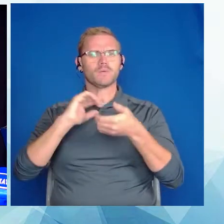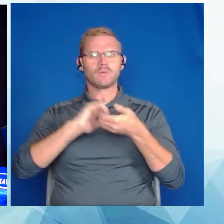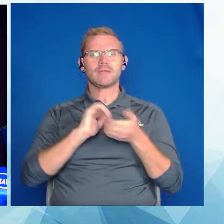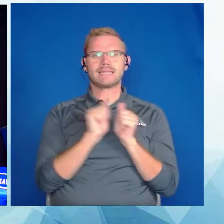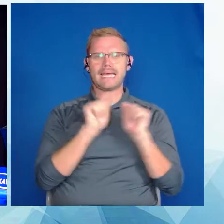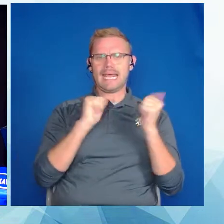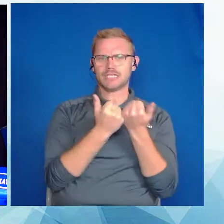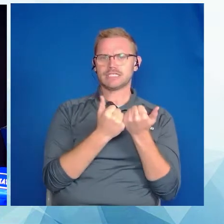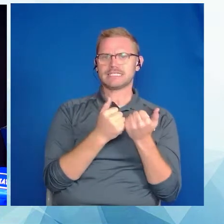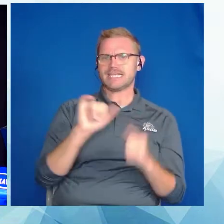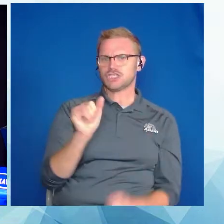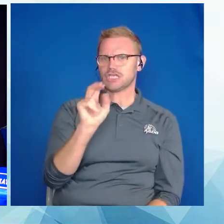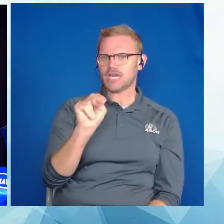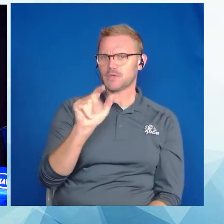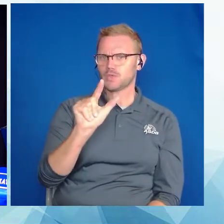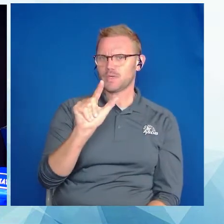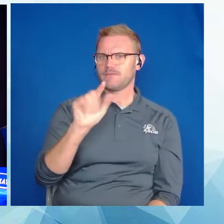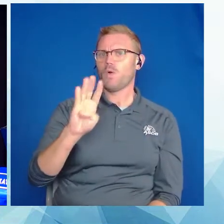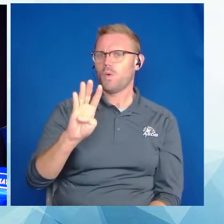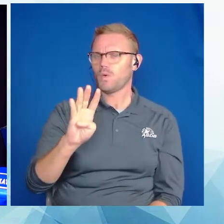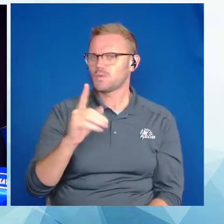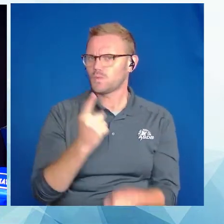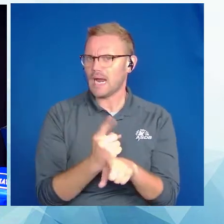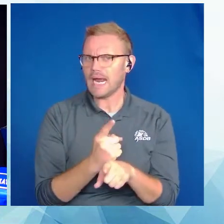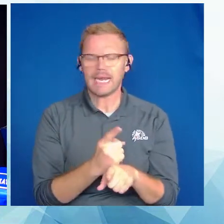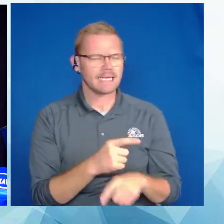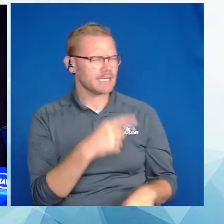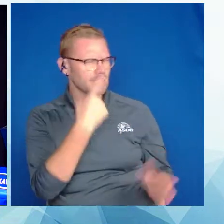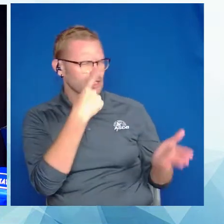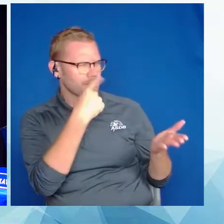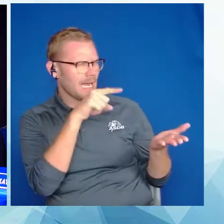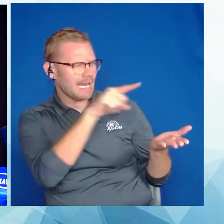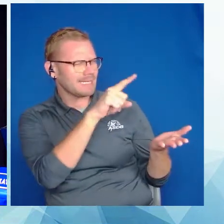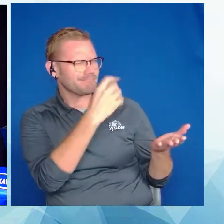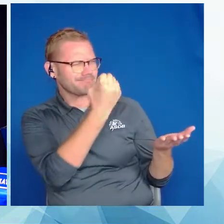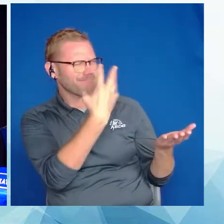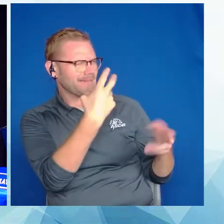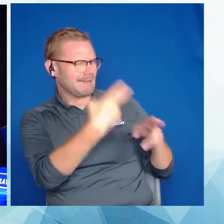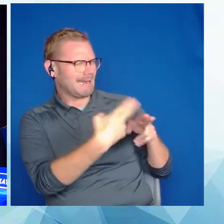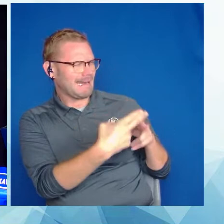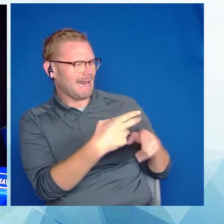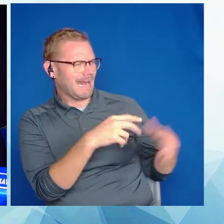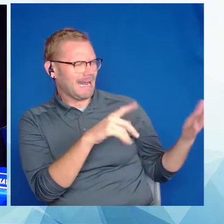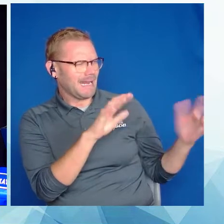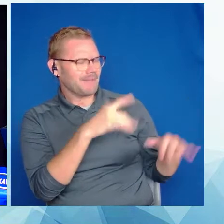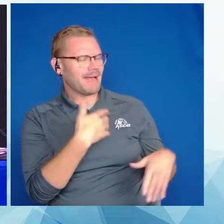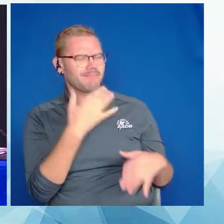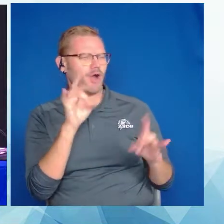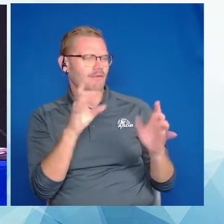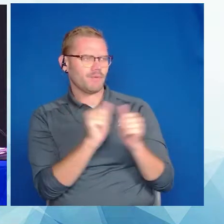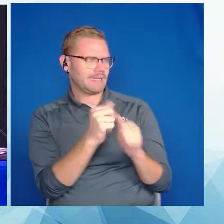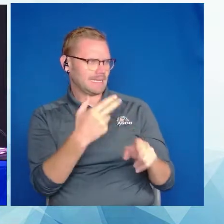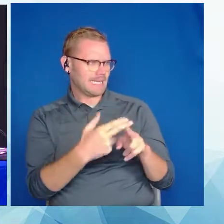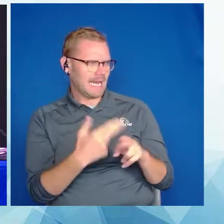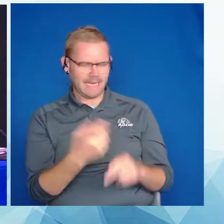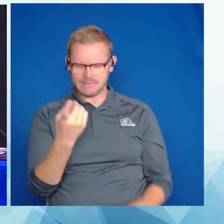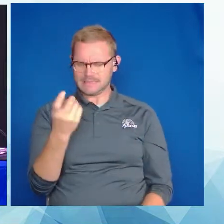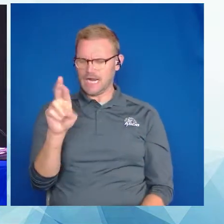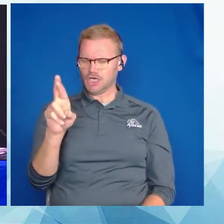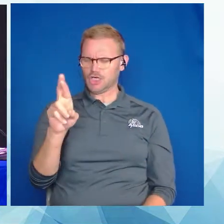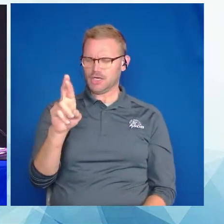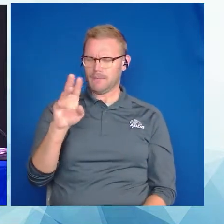January 2024. Is that correct? Superintendent Reichman, would you please give us that name? I'm bad with names.